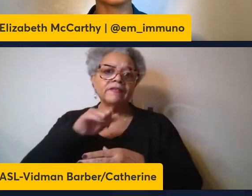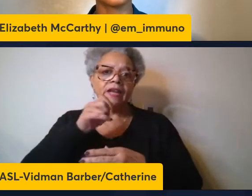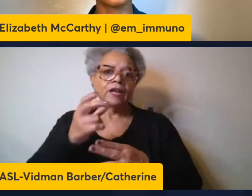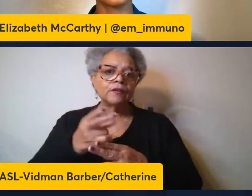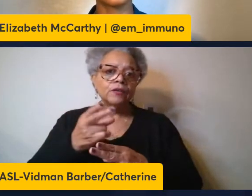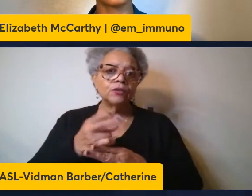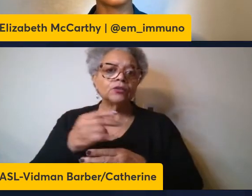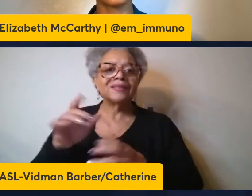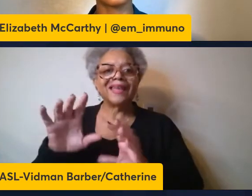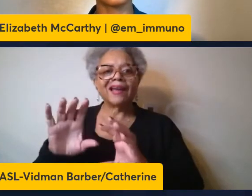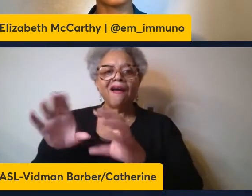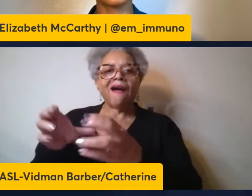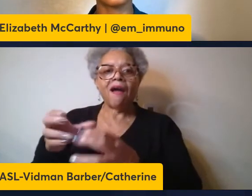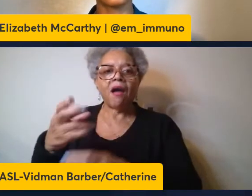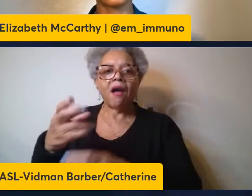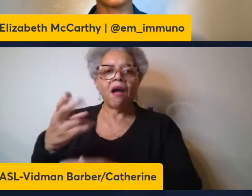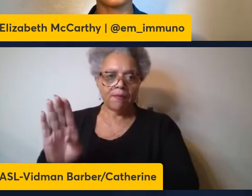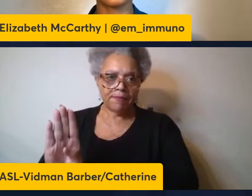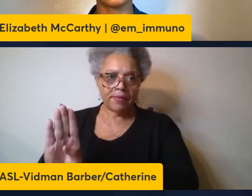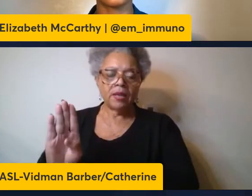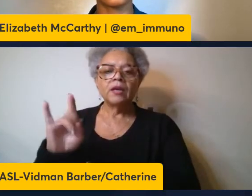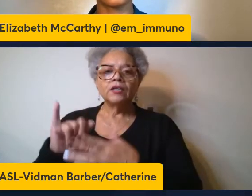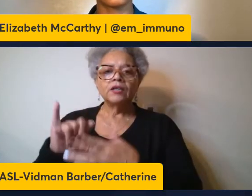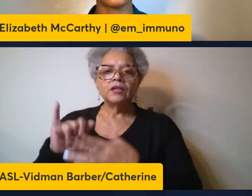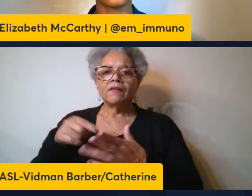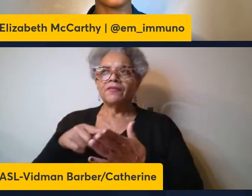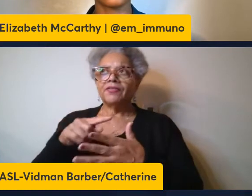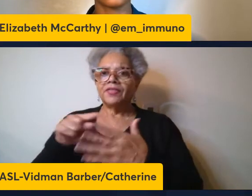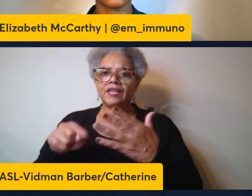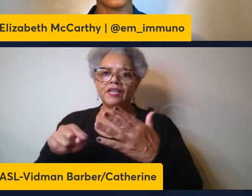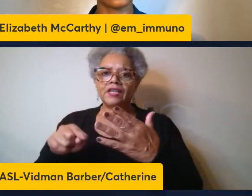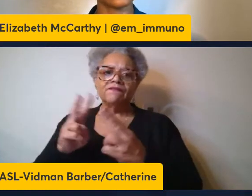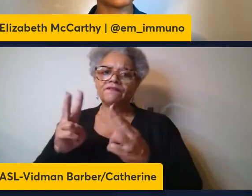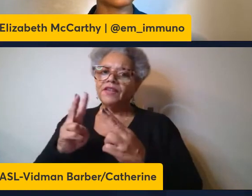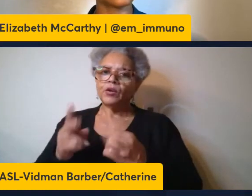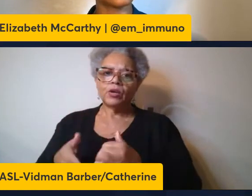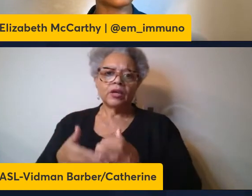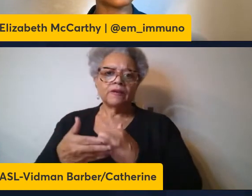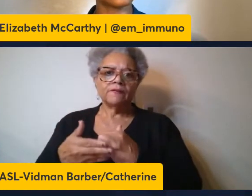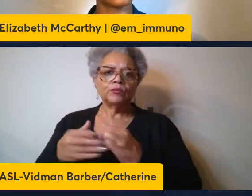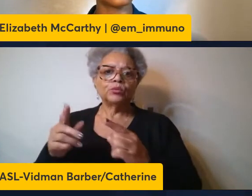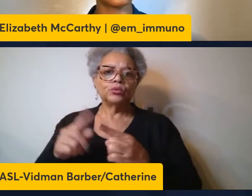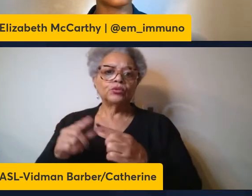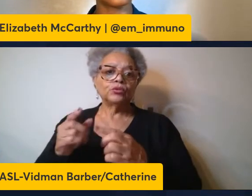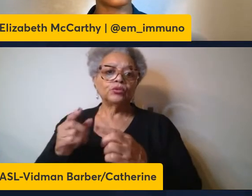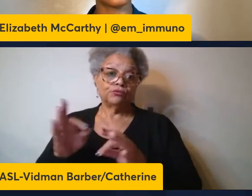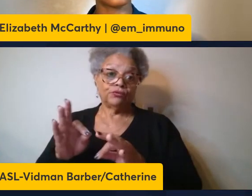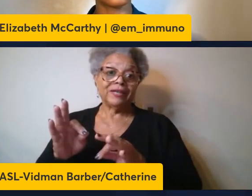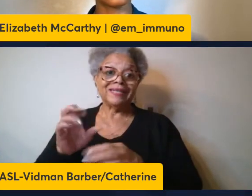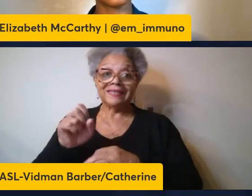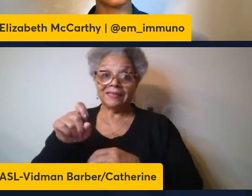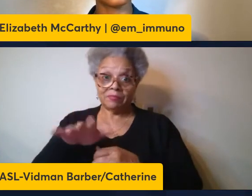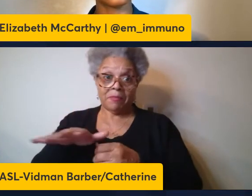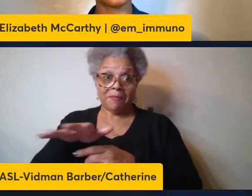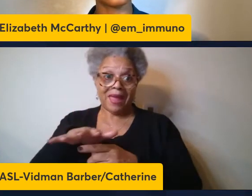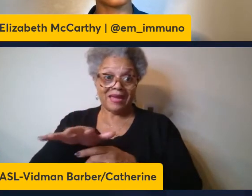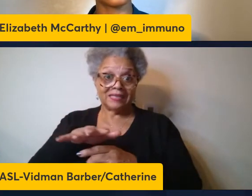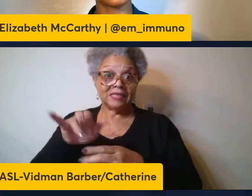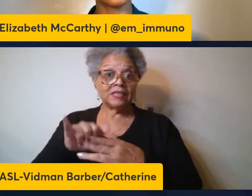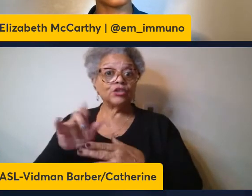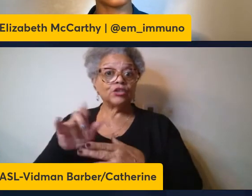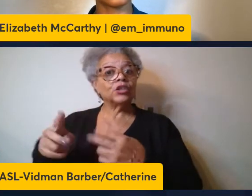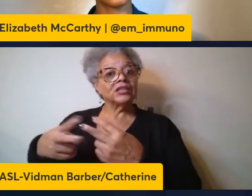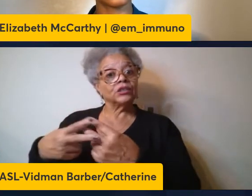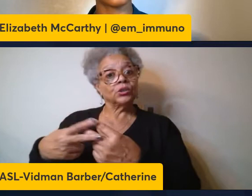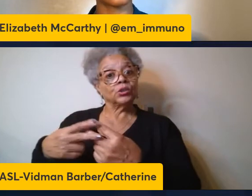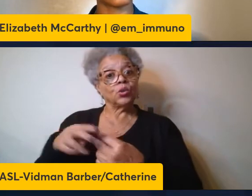GitHub. So these are really useful free spaces for you to store